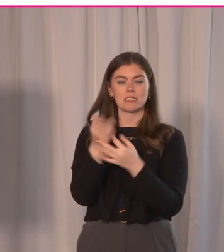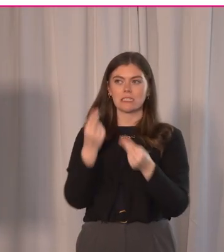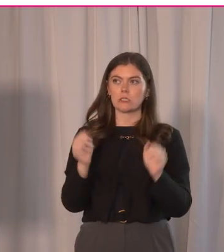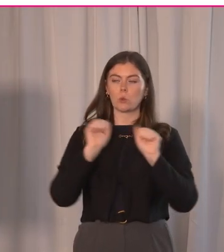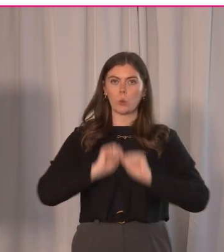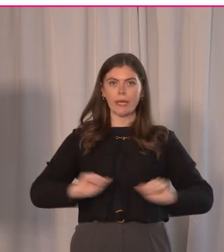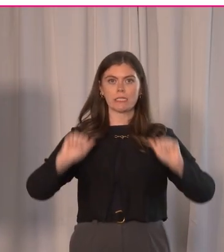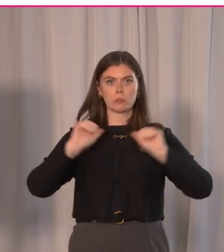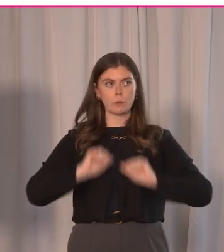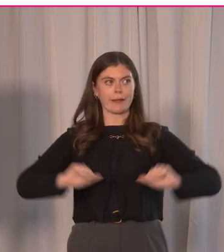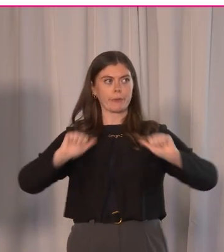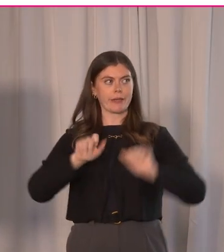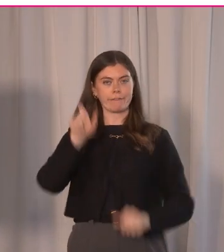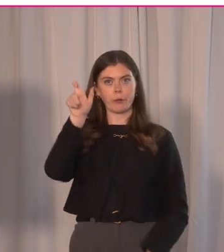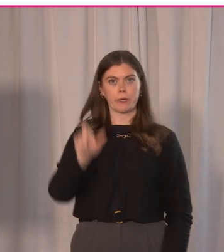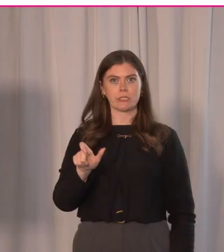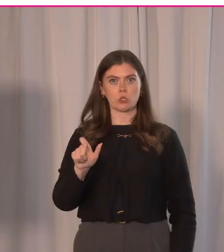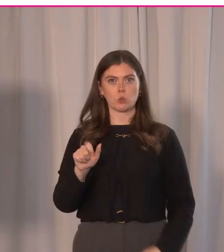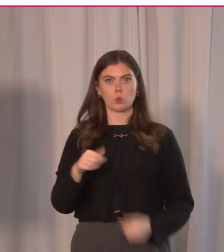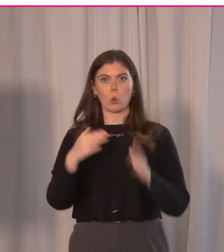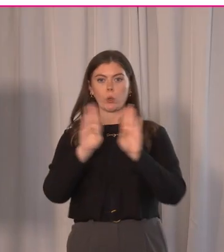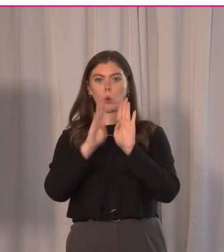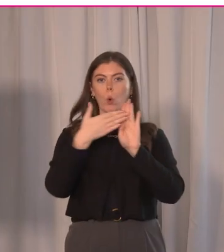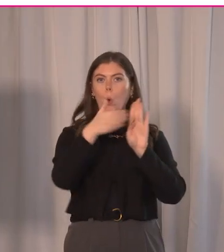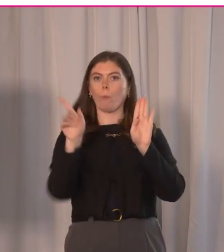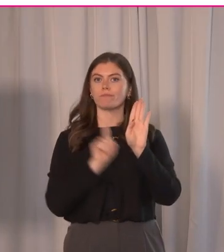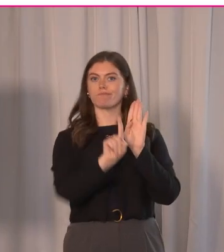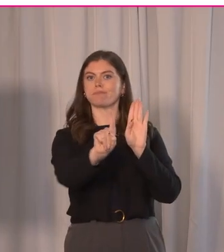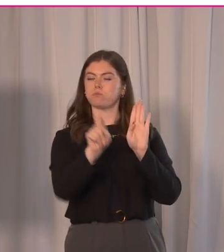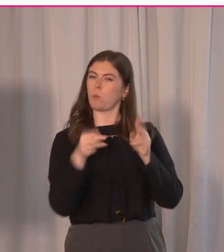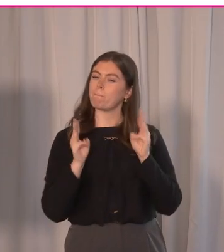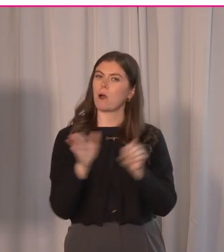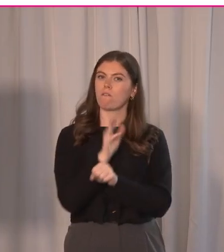for someone to let them in, really powerful words.